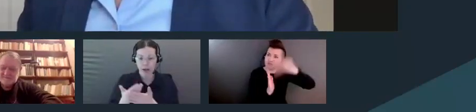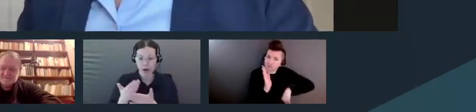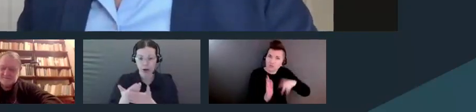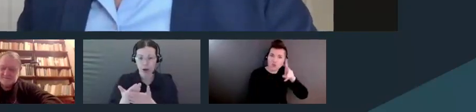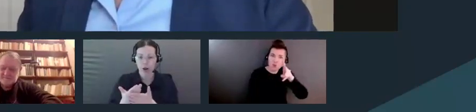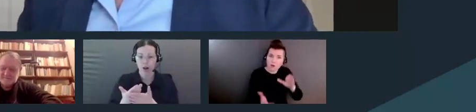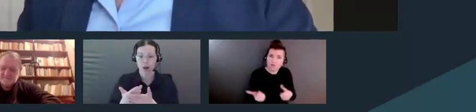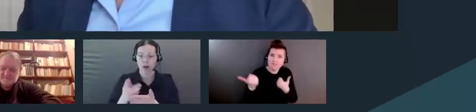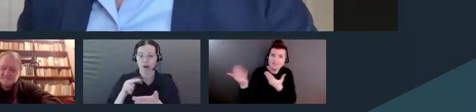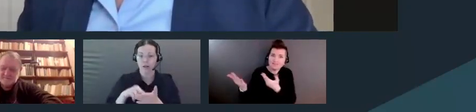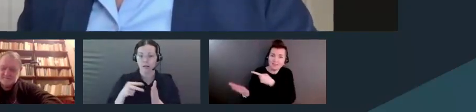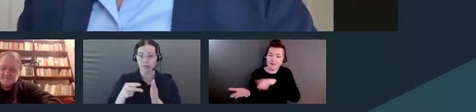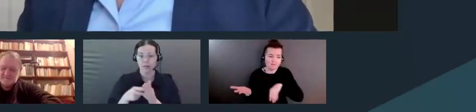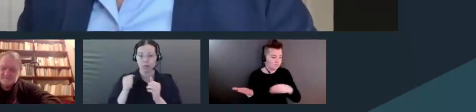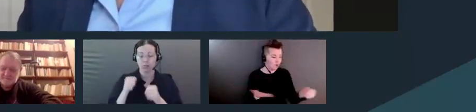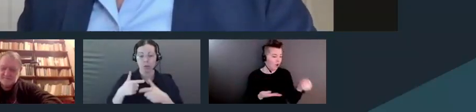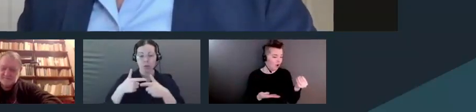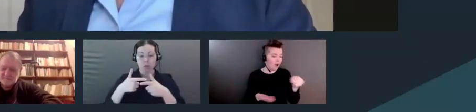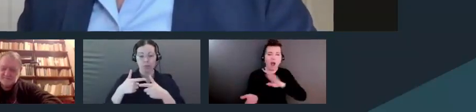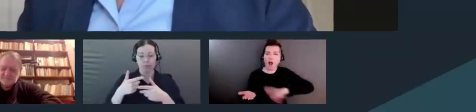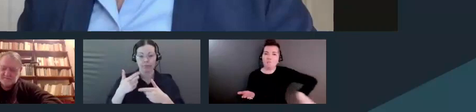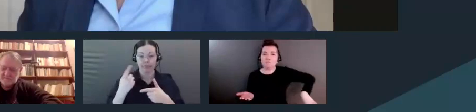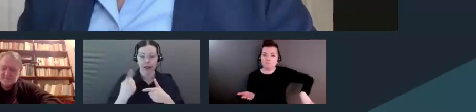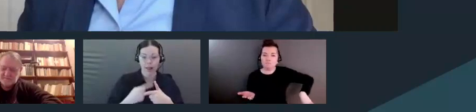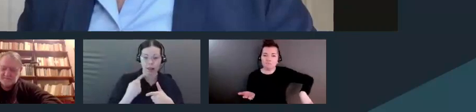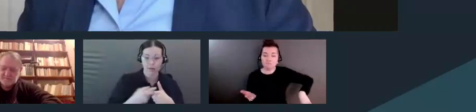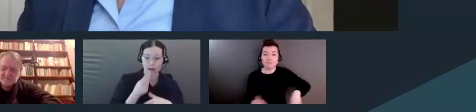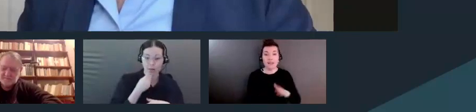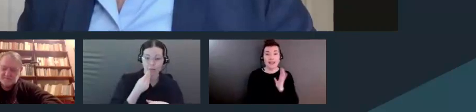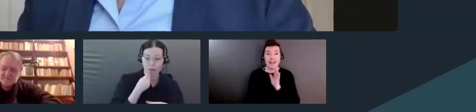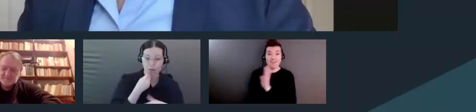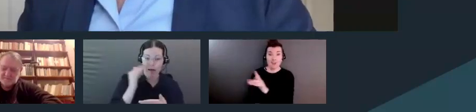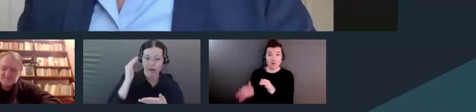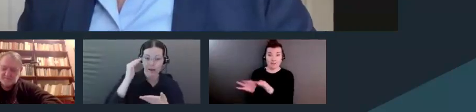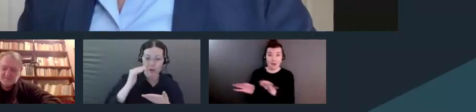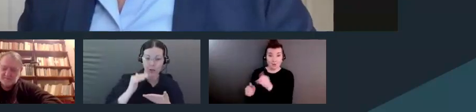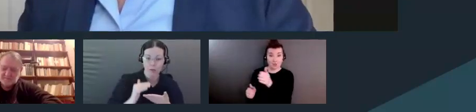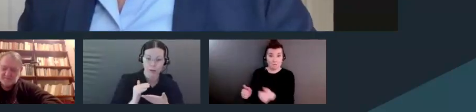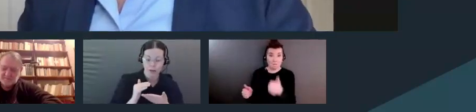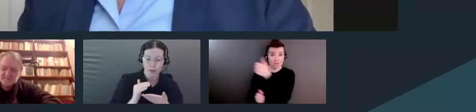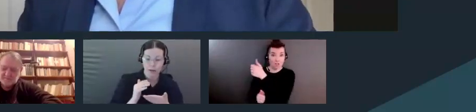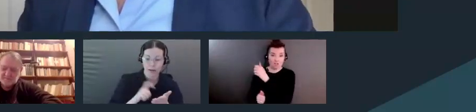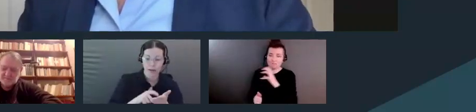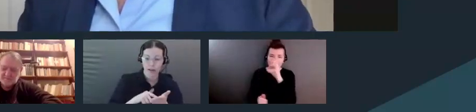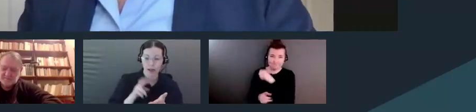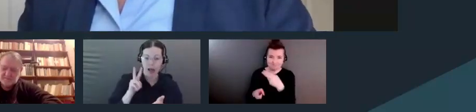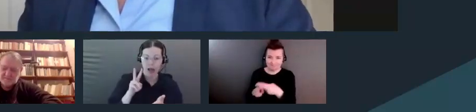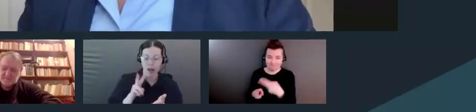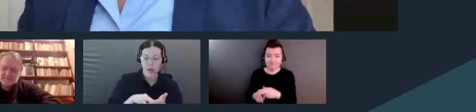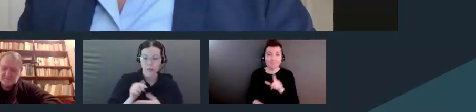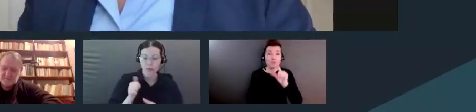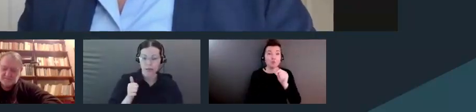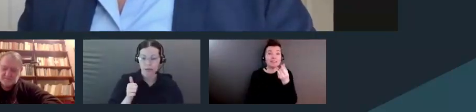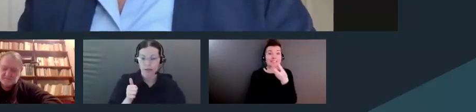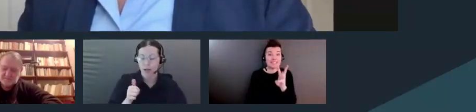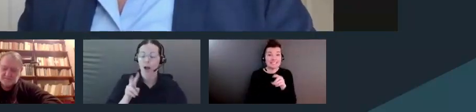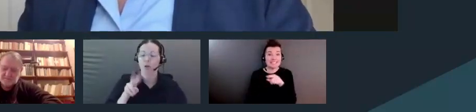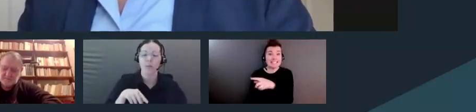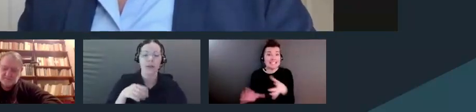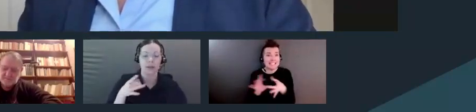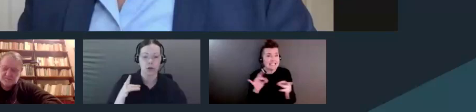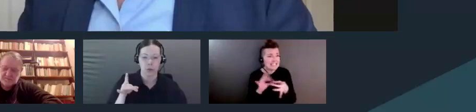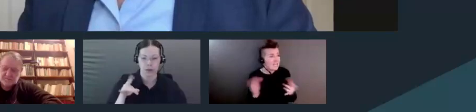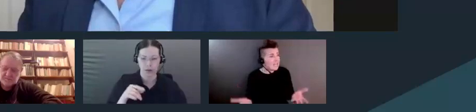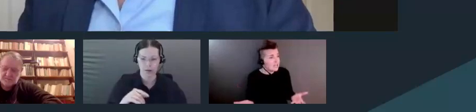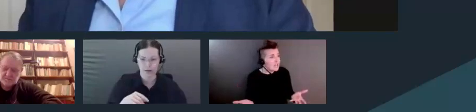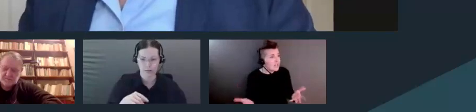Kunuk Inutuk, Nunavut's languages commissioner, told the United Nations back in 2016 that Inuit were losing their